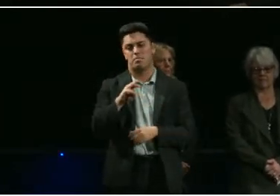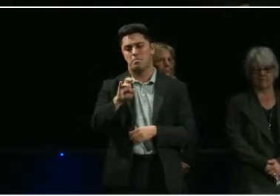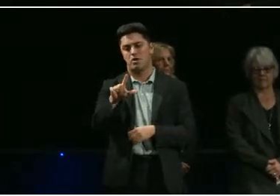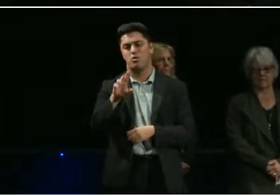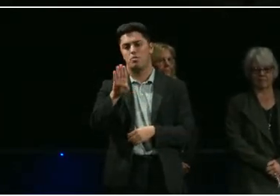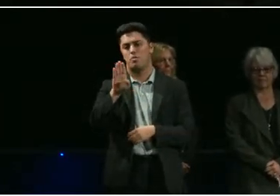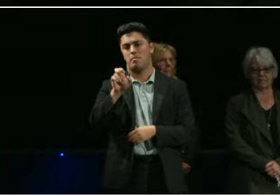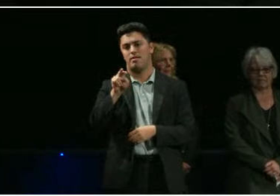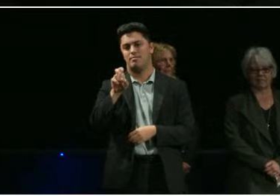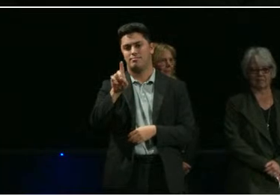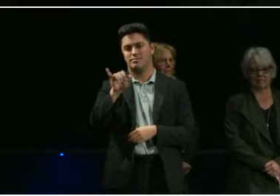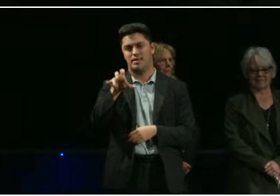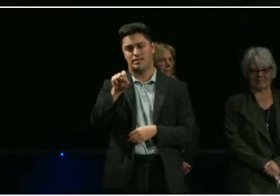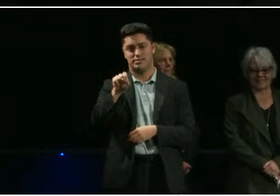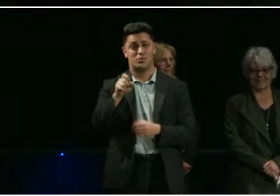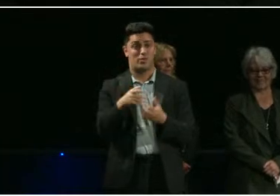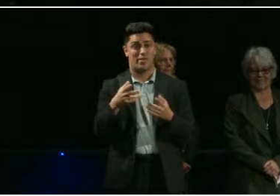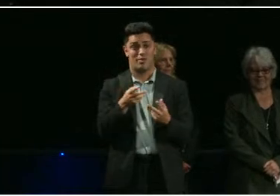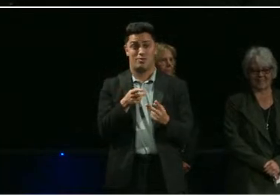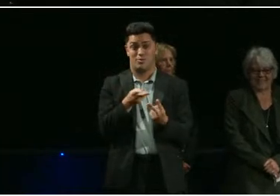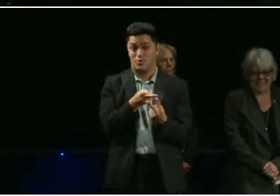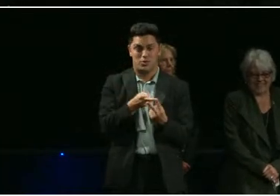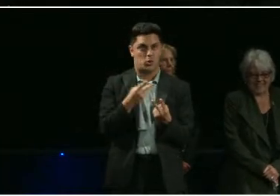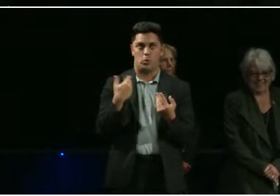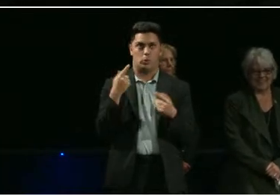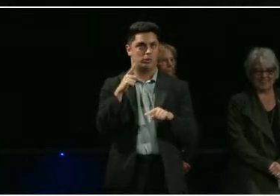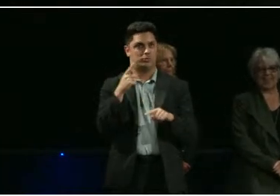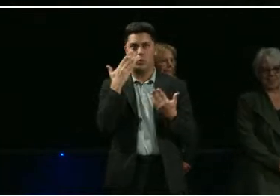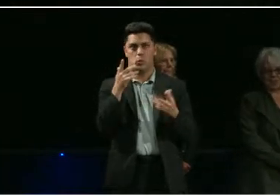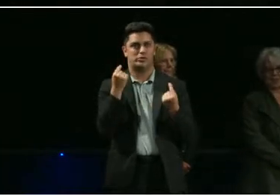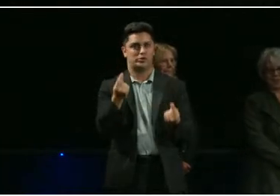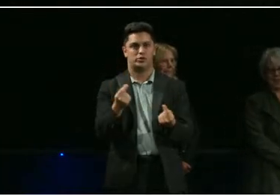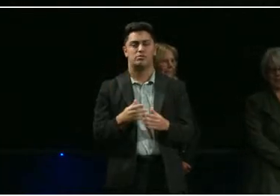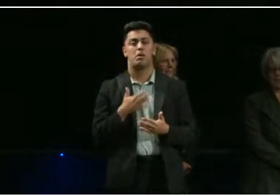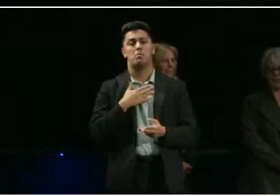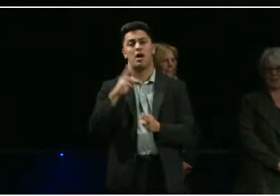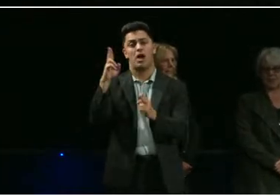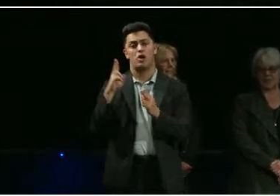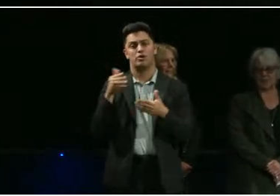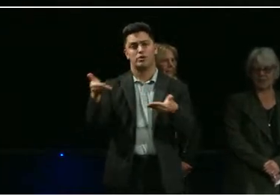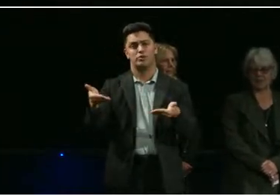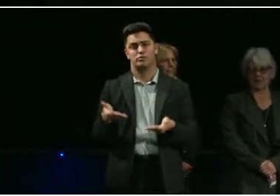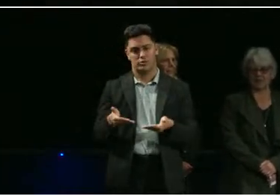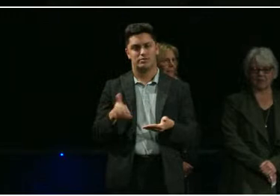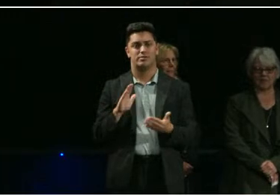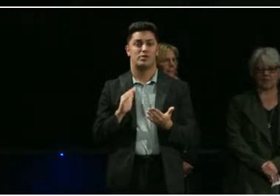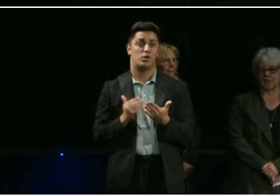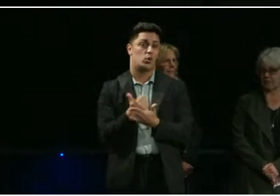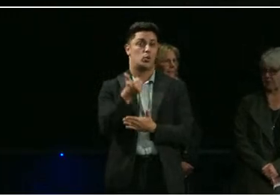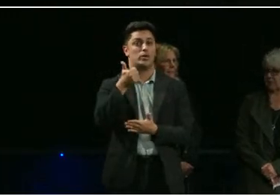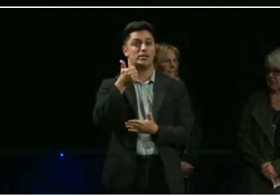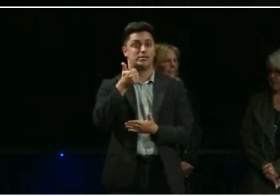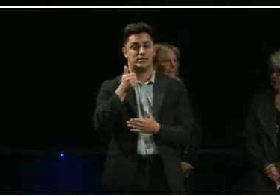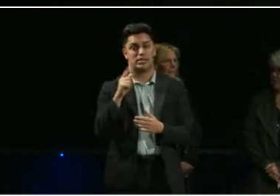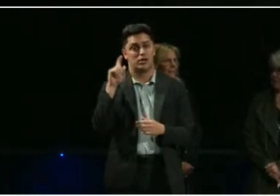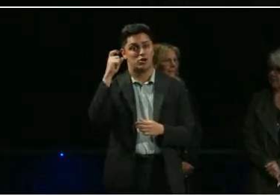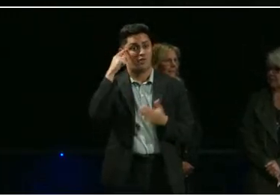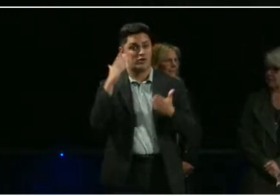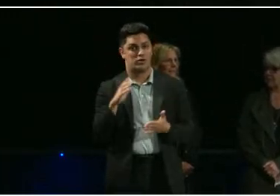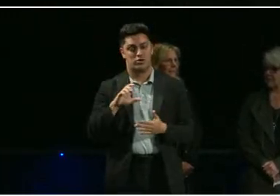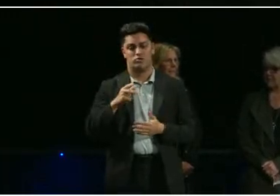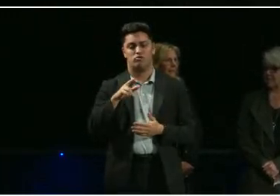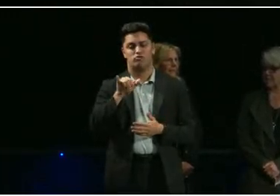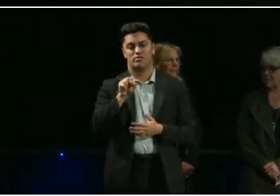Benedict. Without you guys, we don't know what to do. It is my honor to introduce our newest governor,